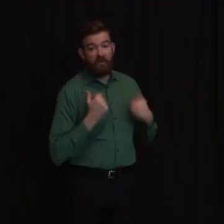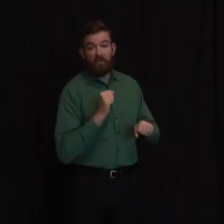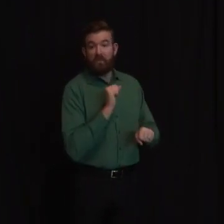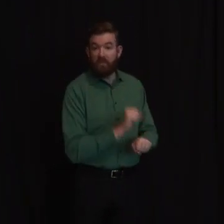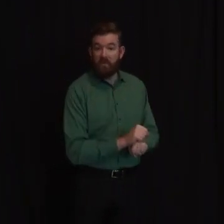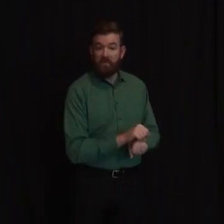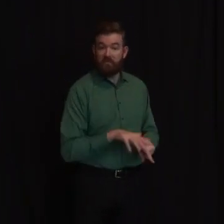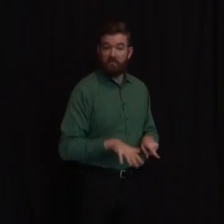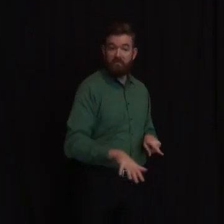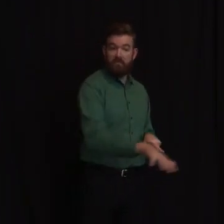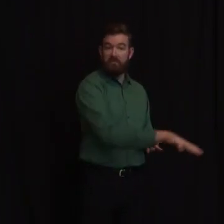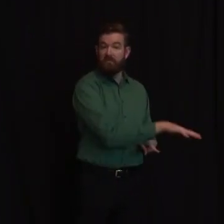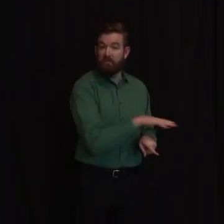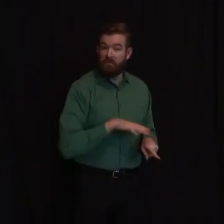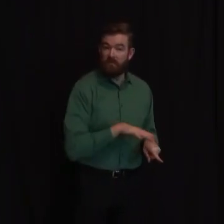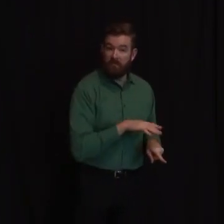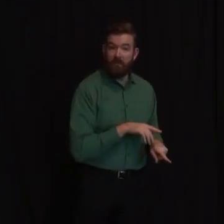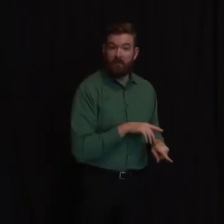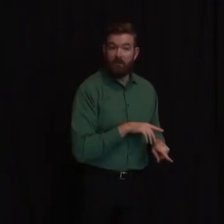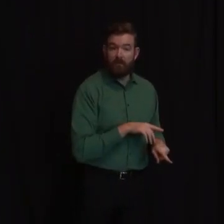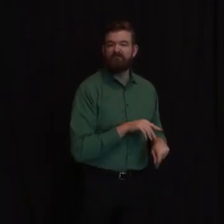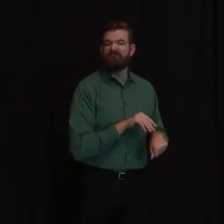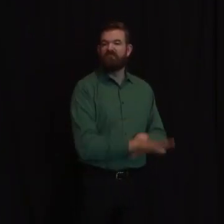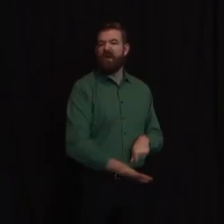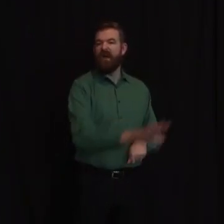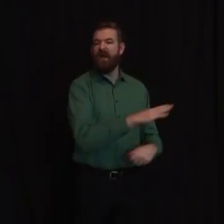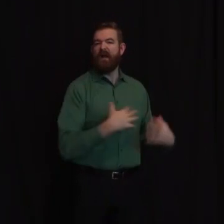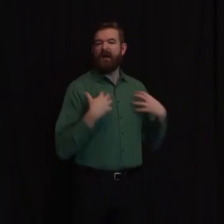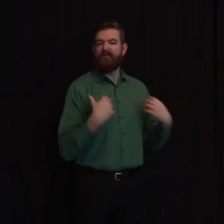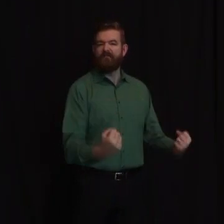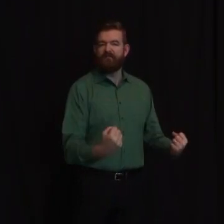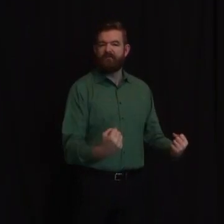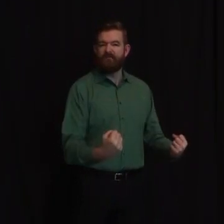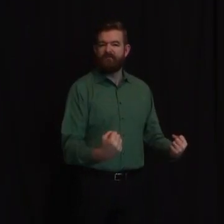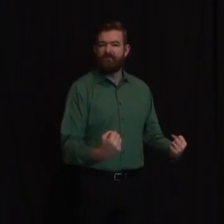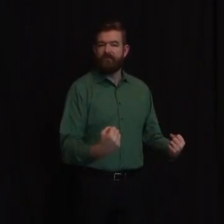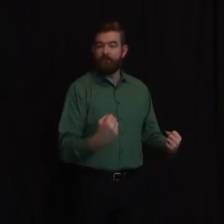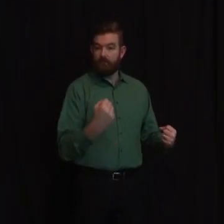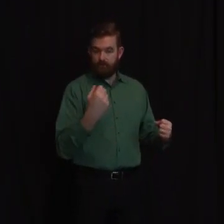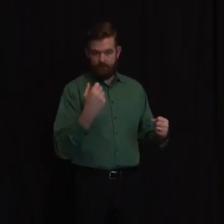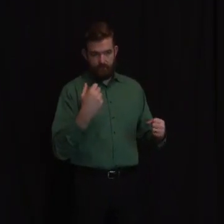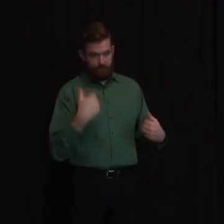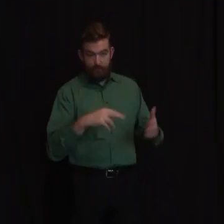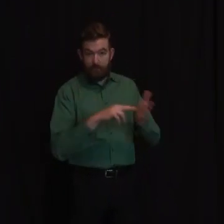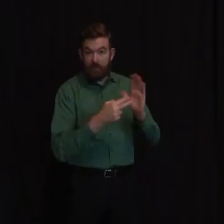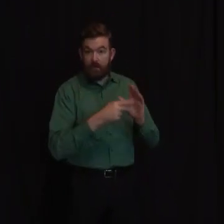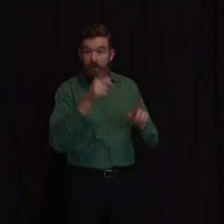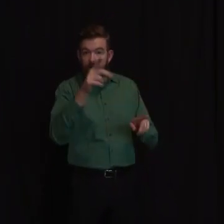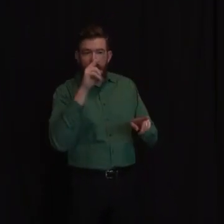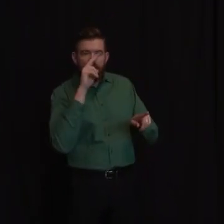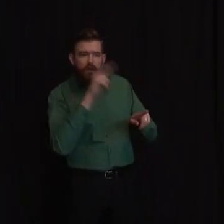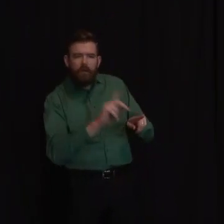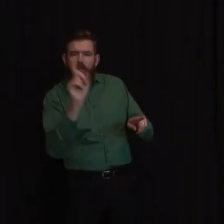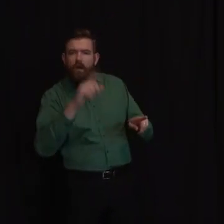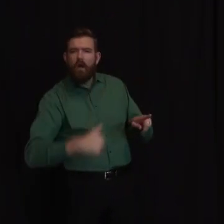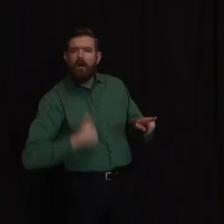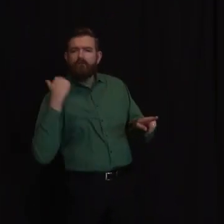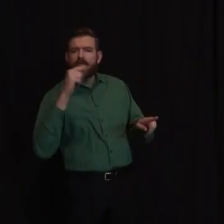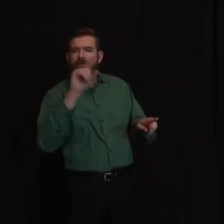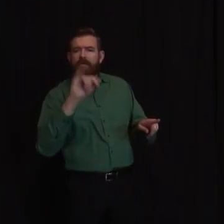health. In other words, your zip code sometimes matters more than your genetic code. These